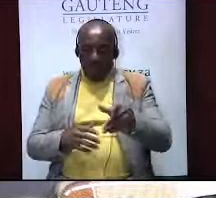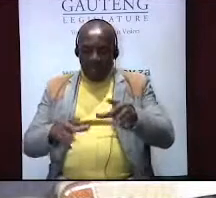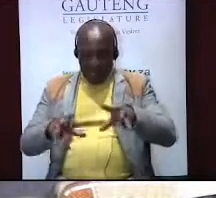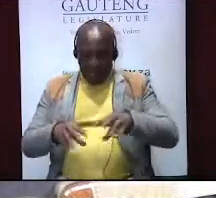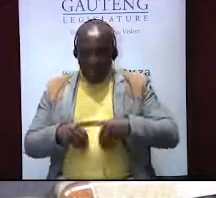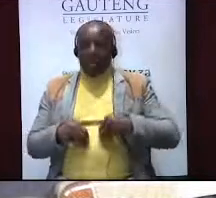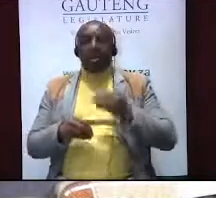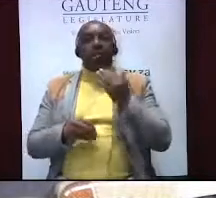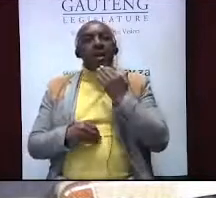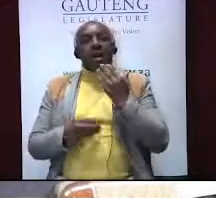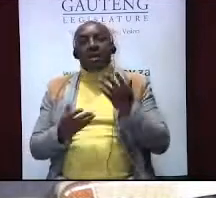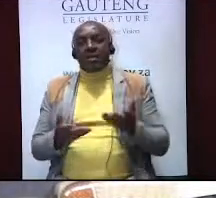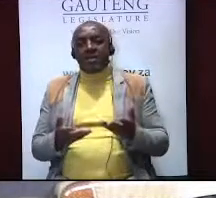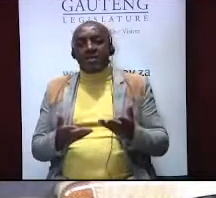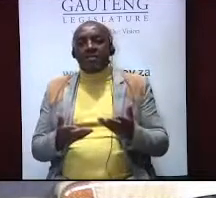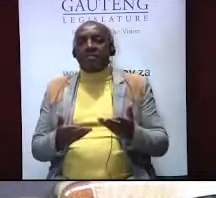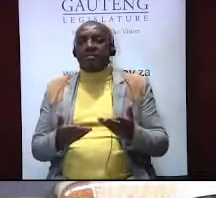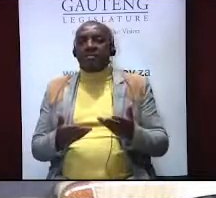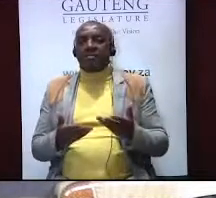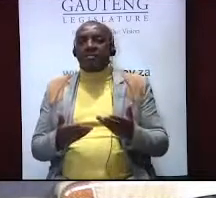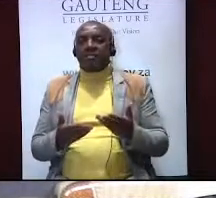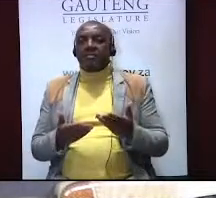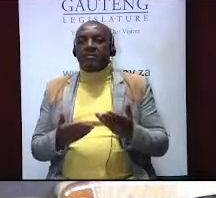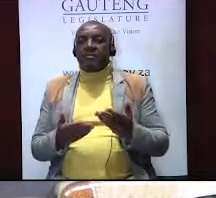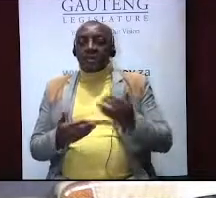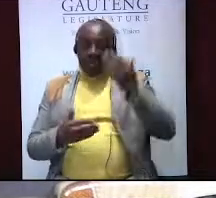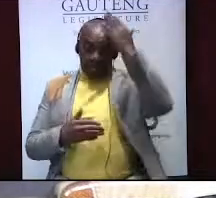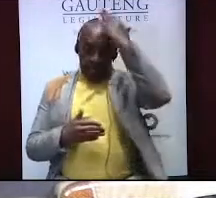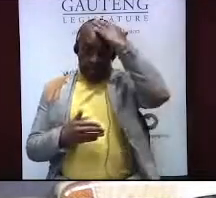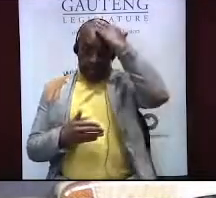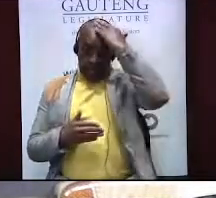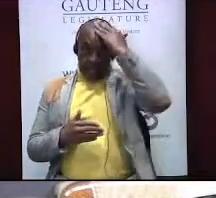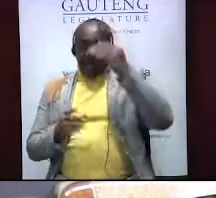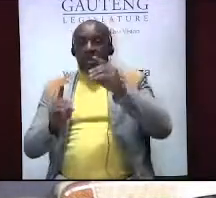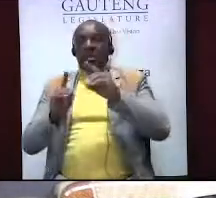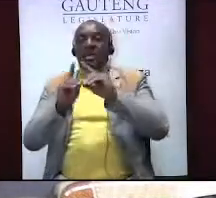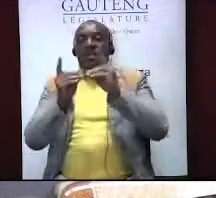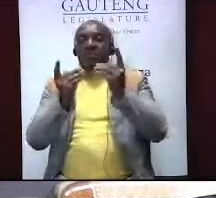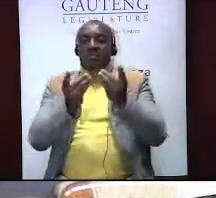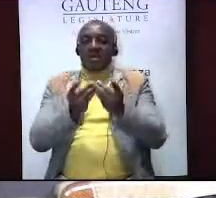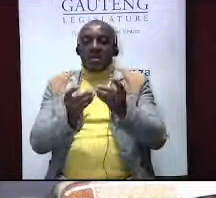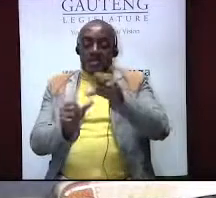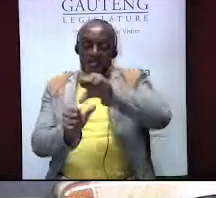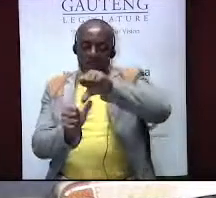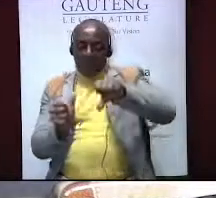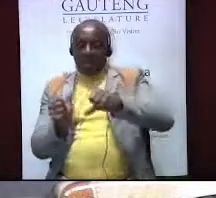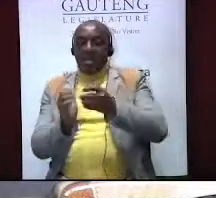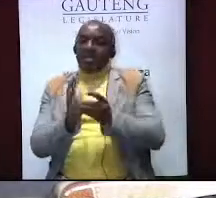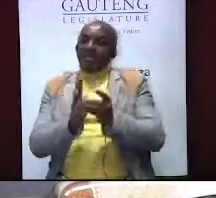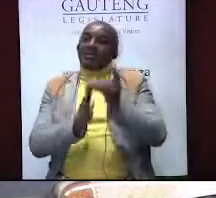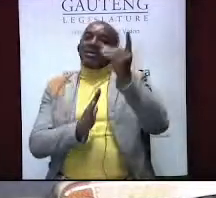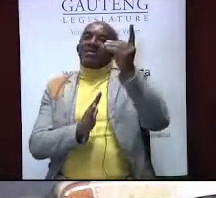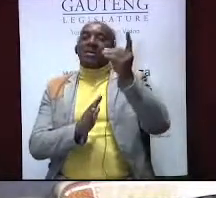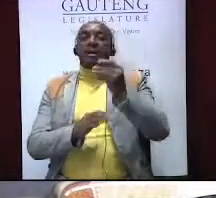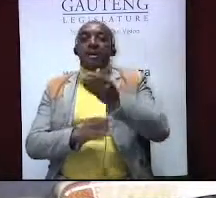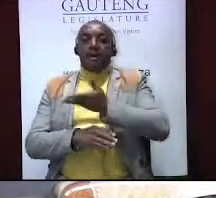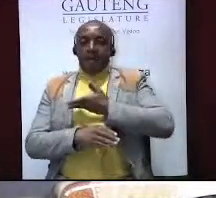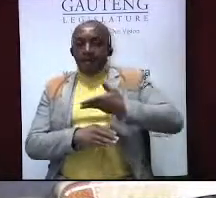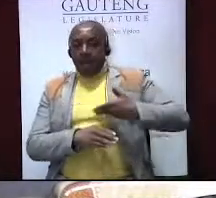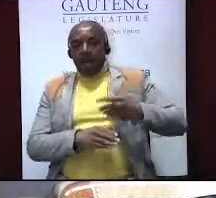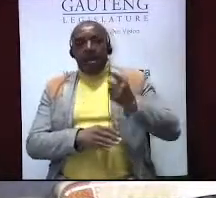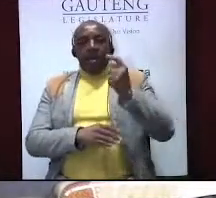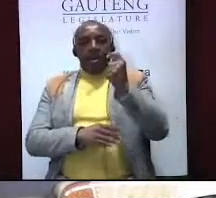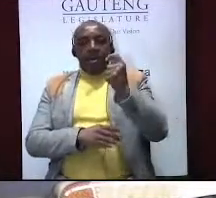allow the head of department of the Department of Social Development, Me